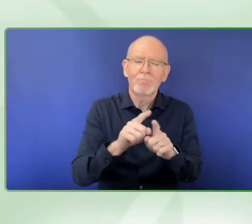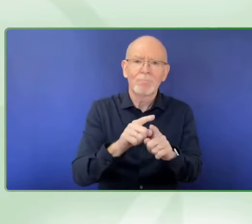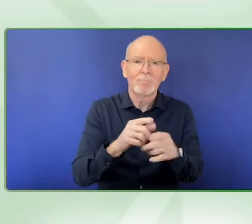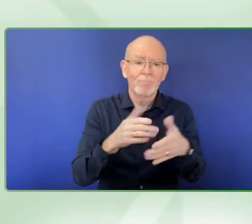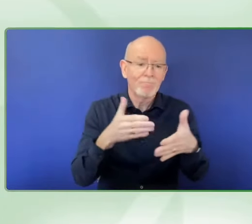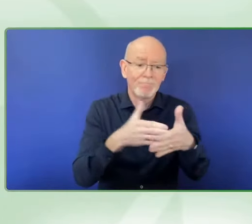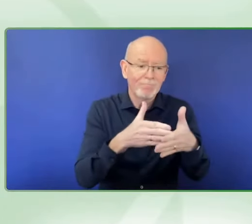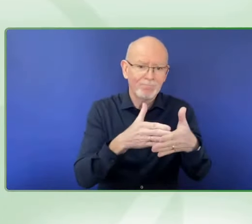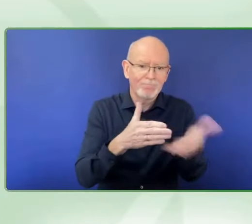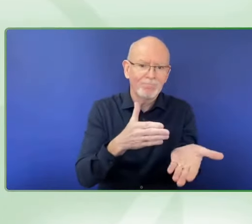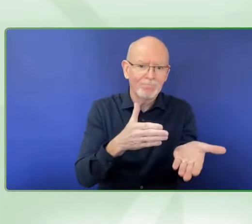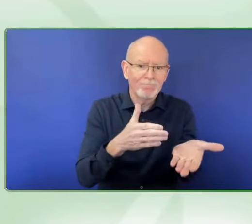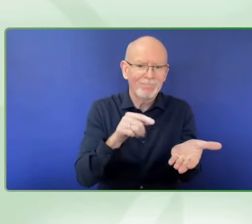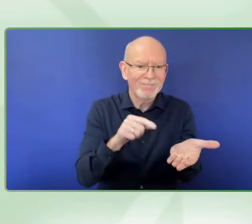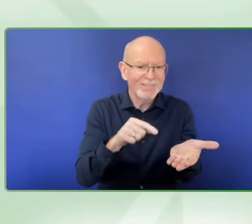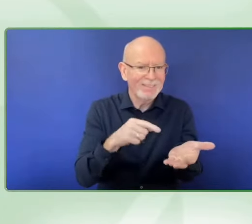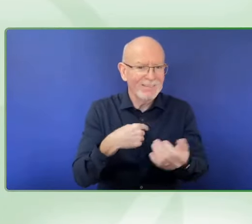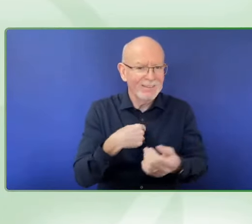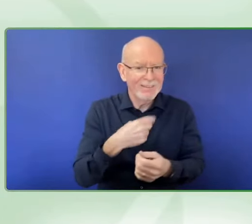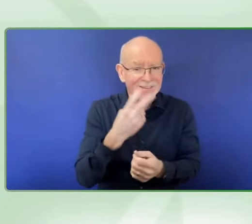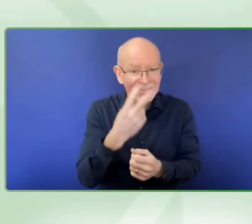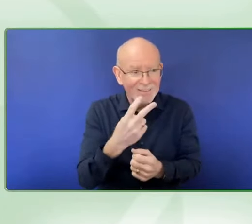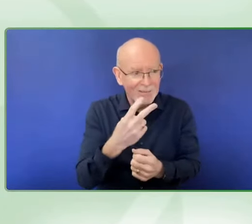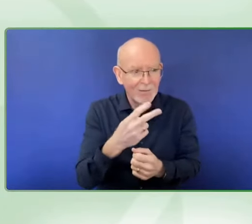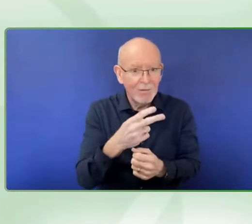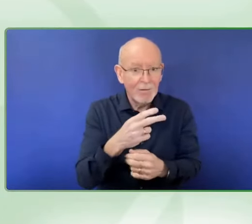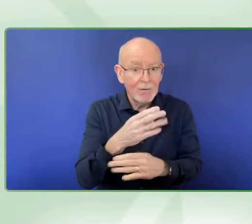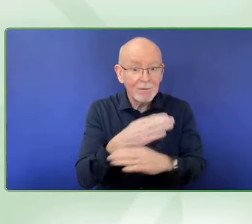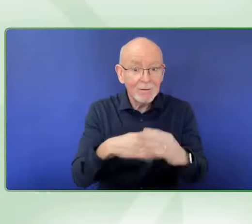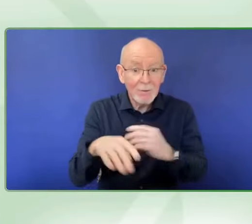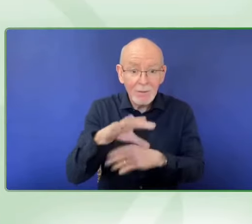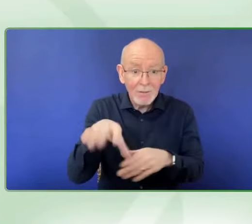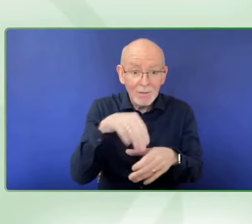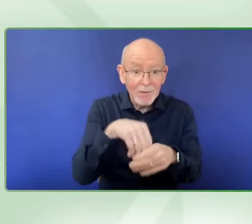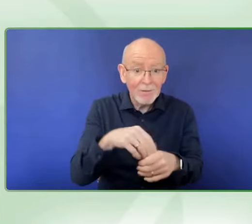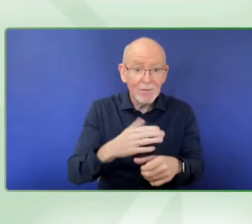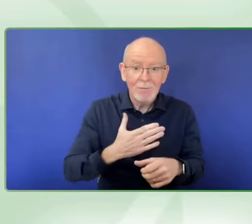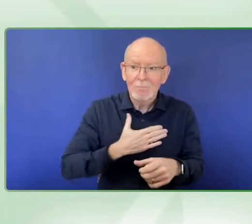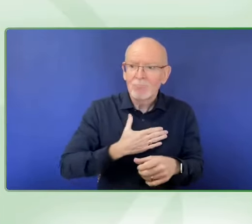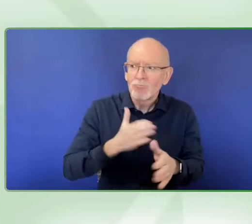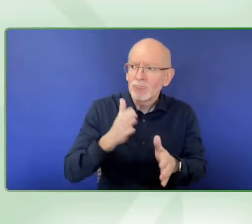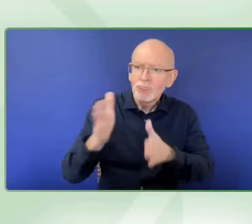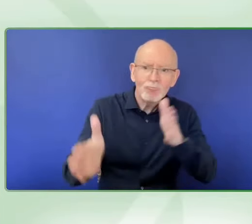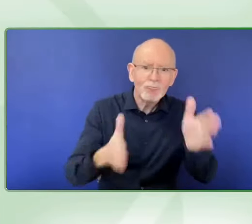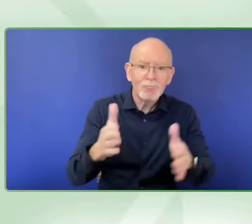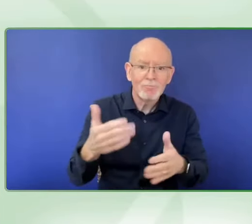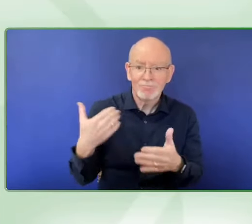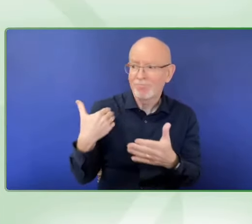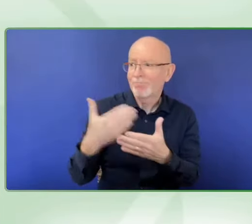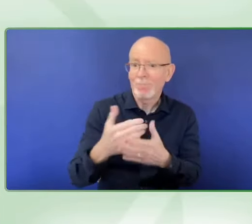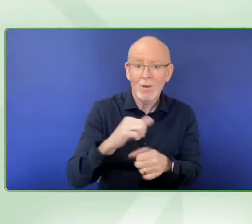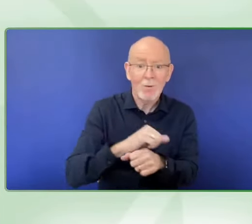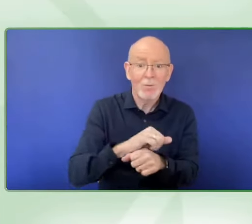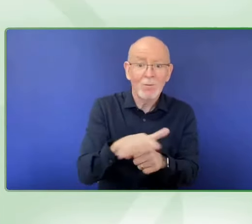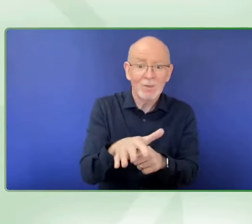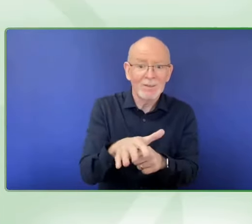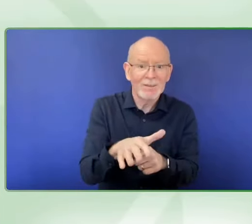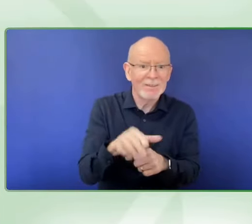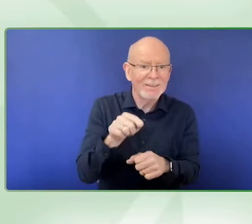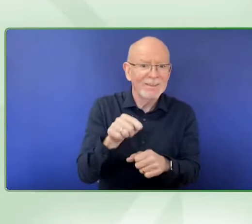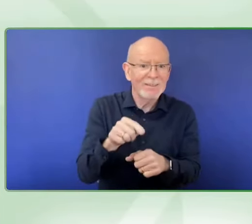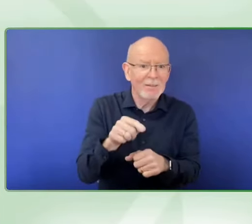sign language interpreter in every activities. Many of them have been carried by